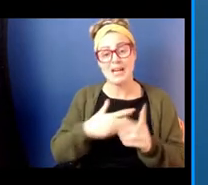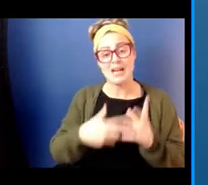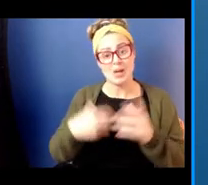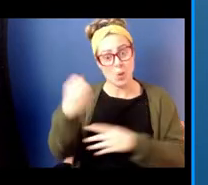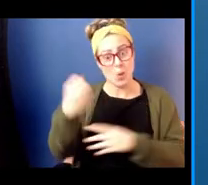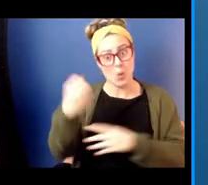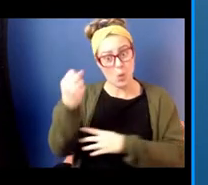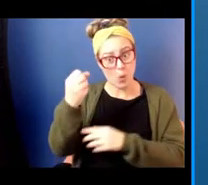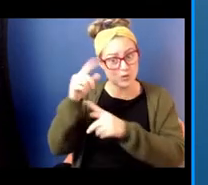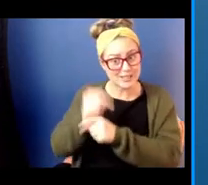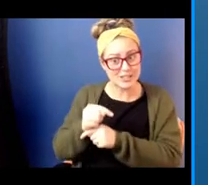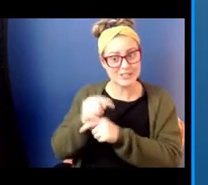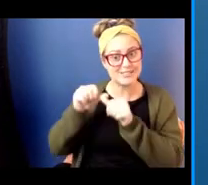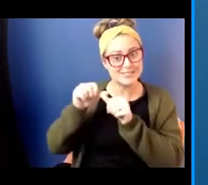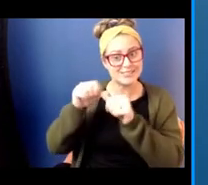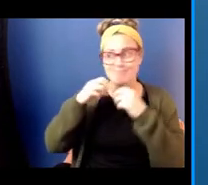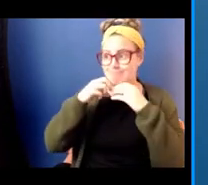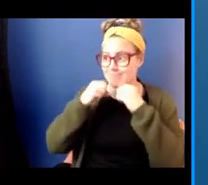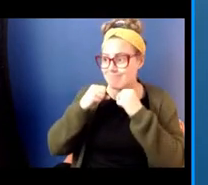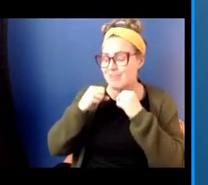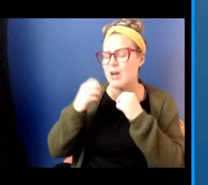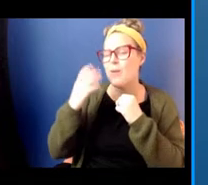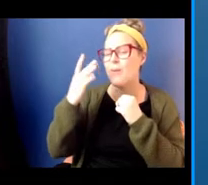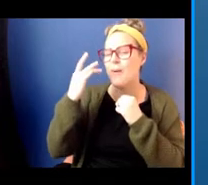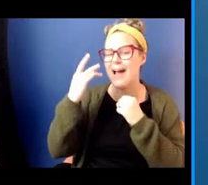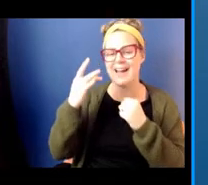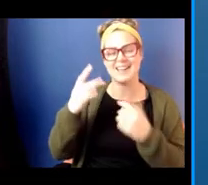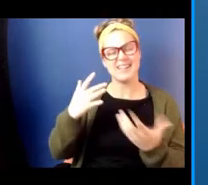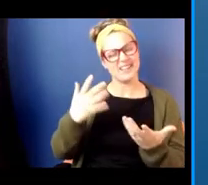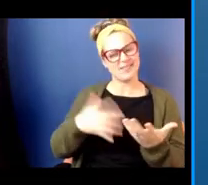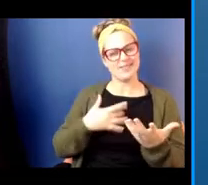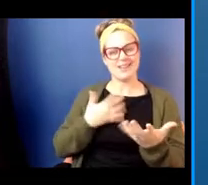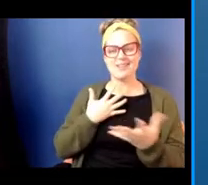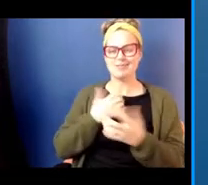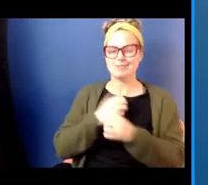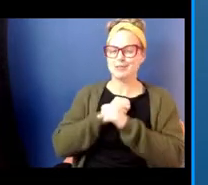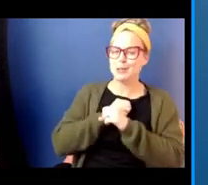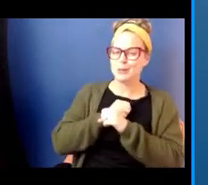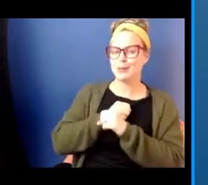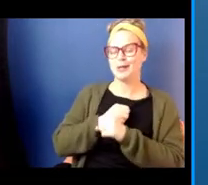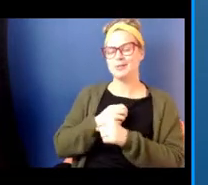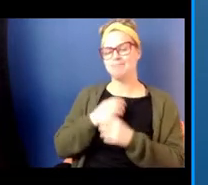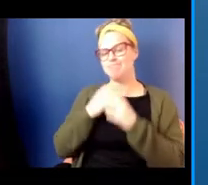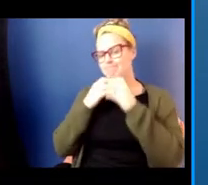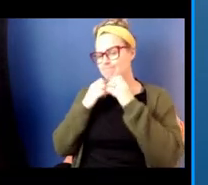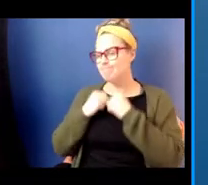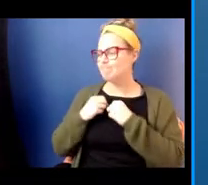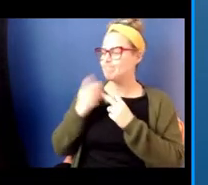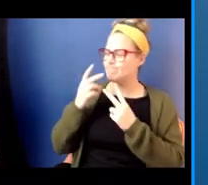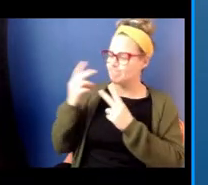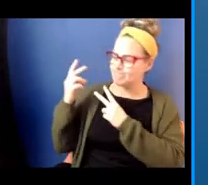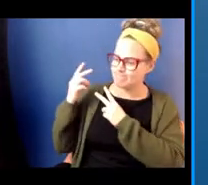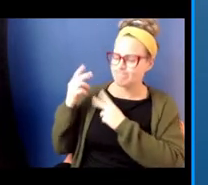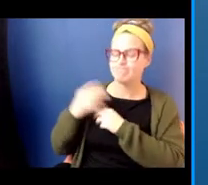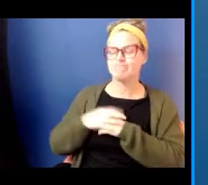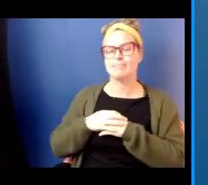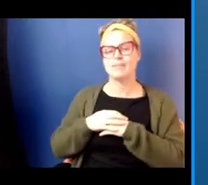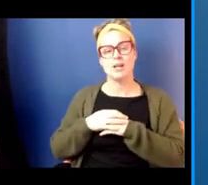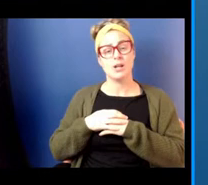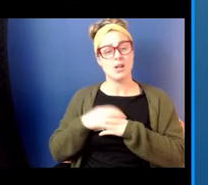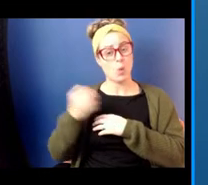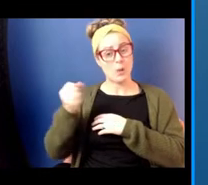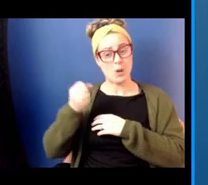a sense of security sometimes sometimes we hold on to traditions because they give us a foundation from which we